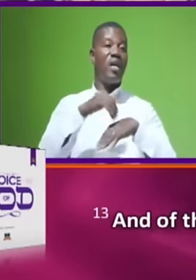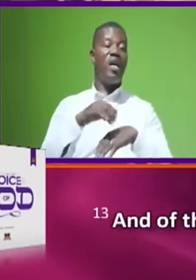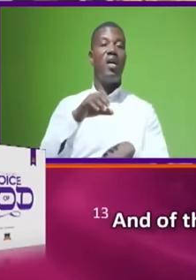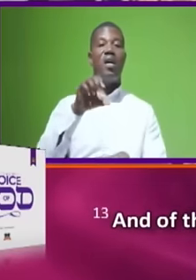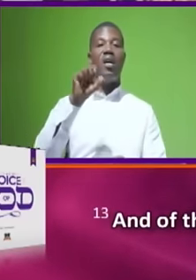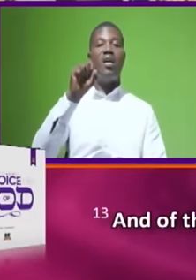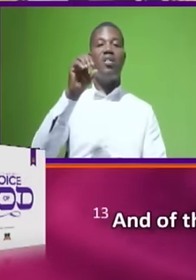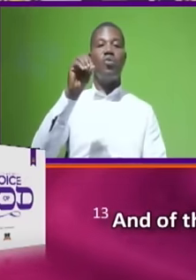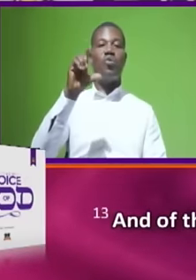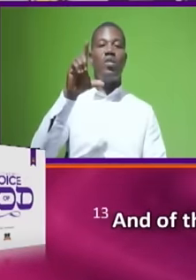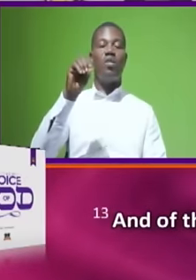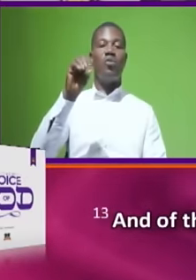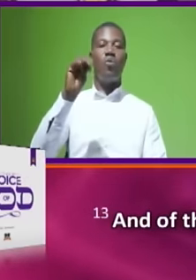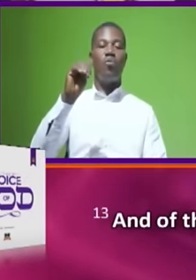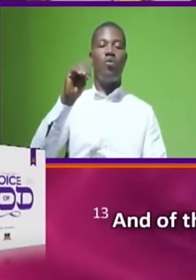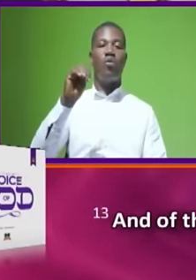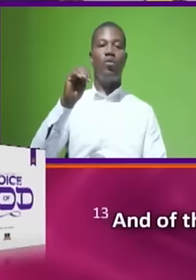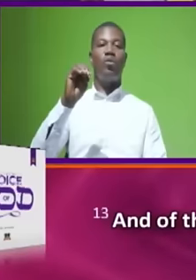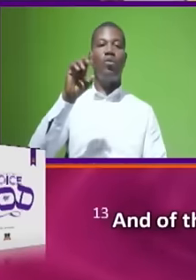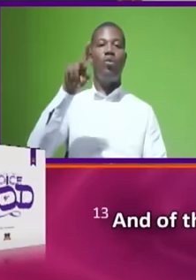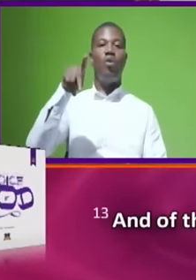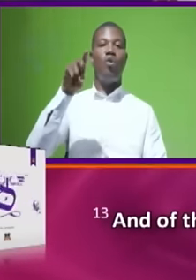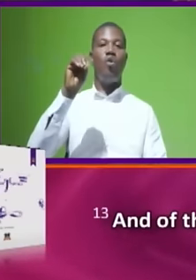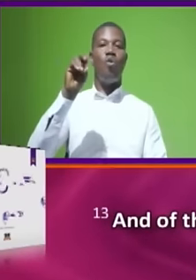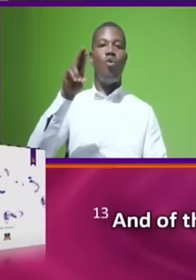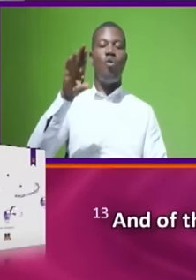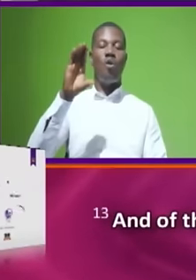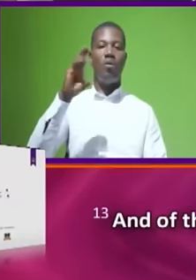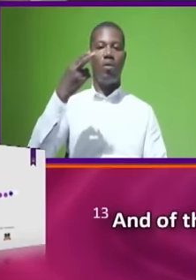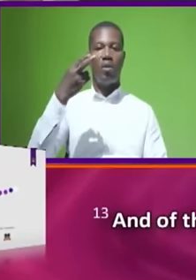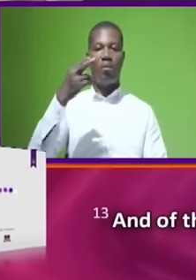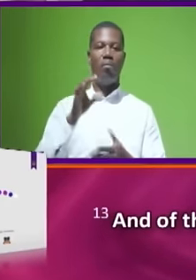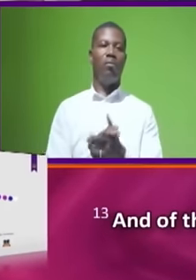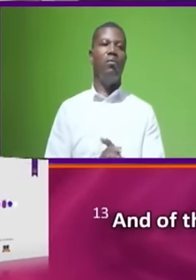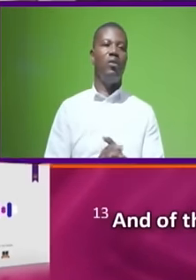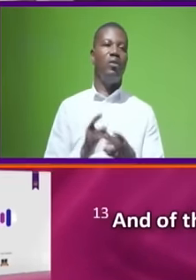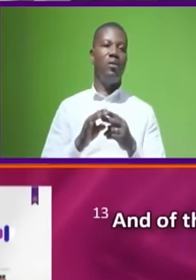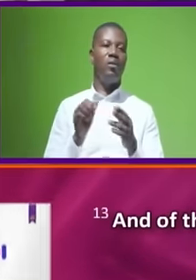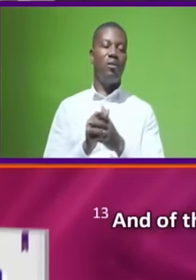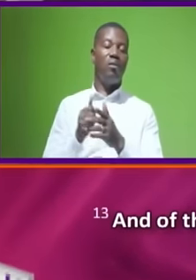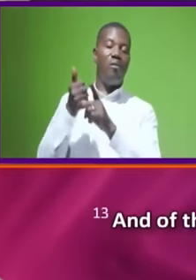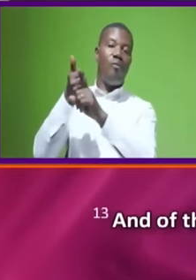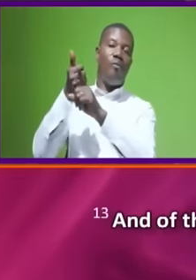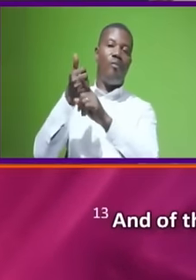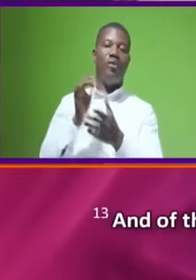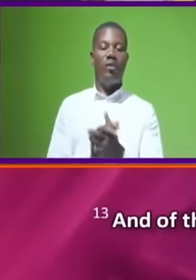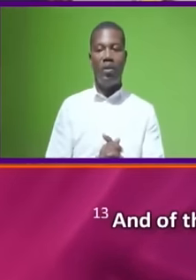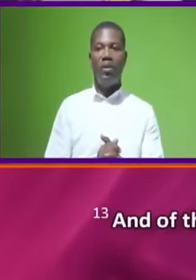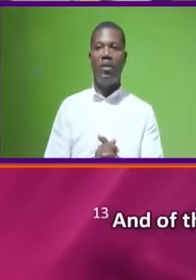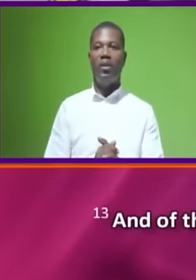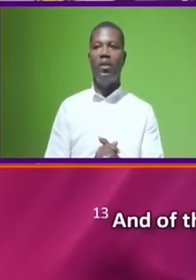fellowshipping at the Solomon's porch. They had not moved to their own.